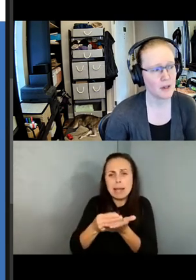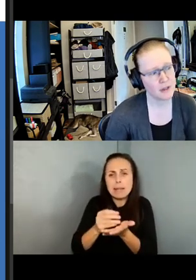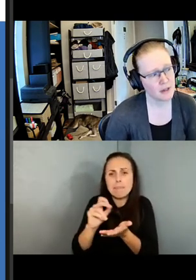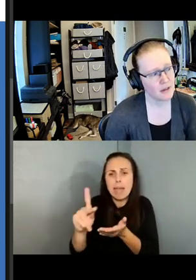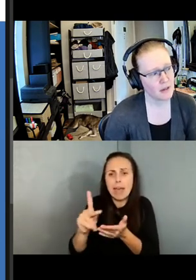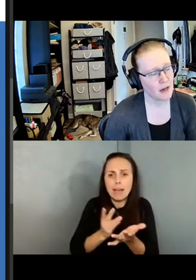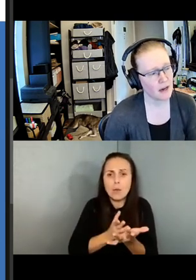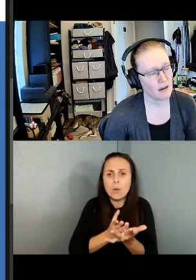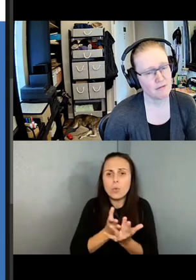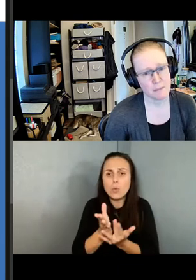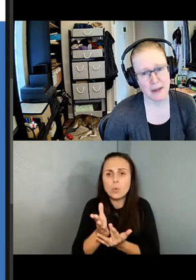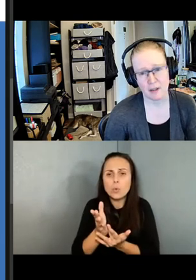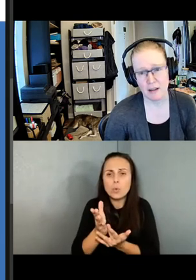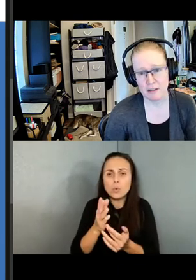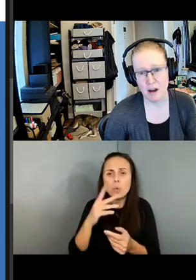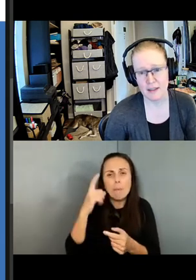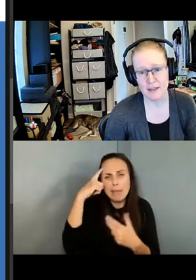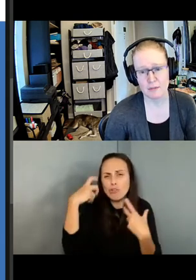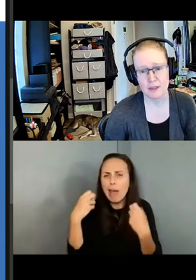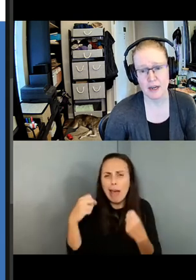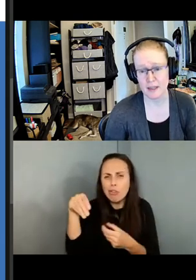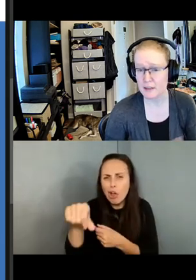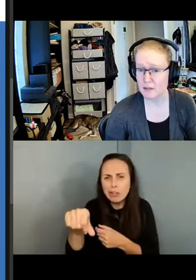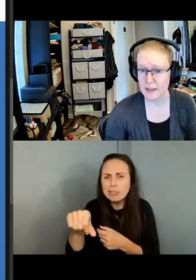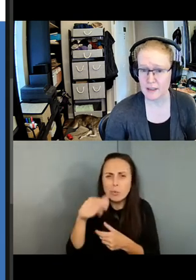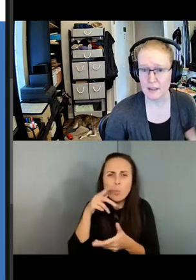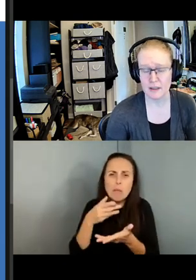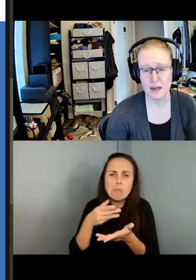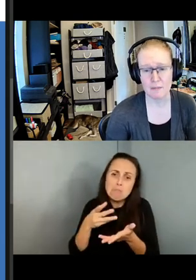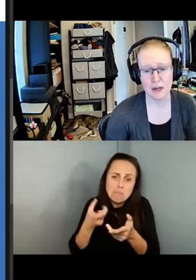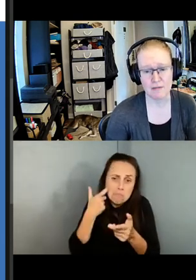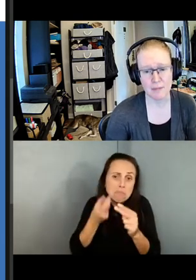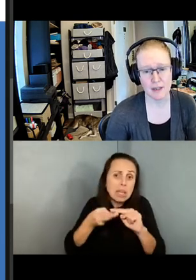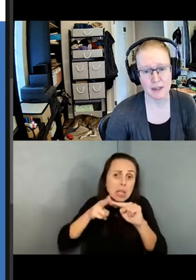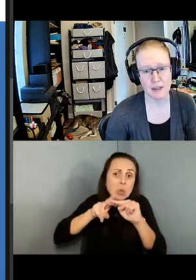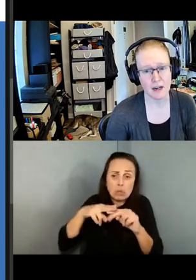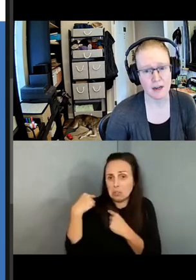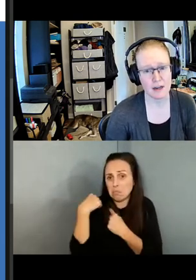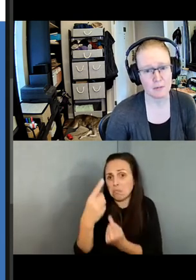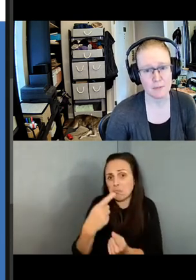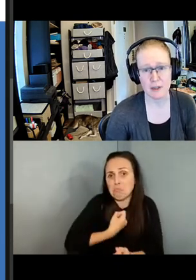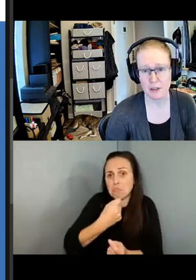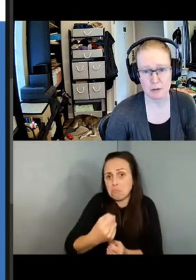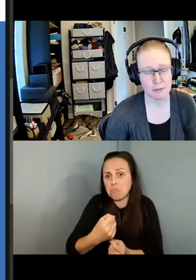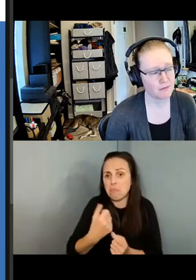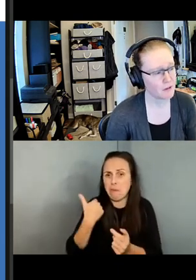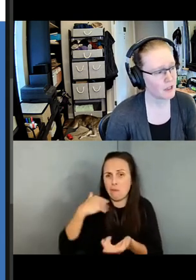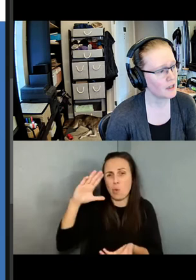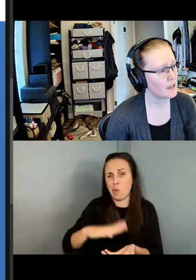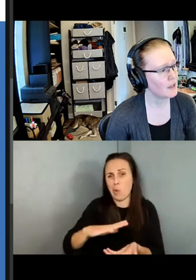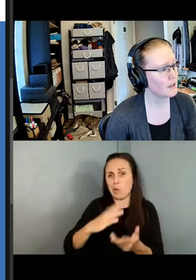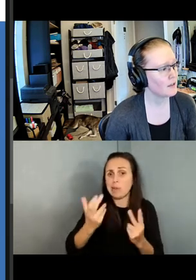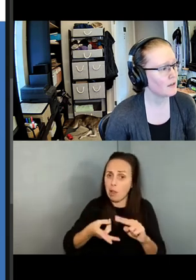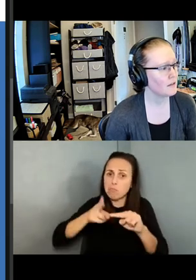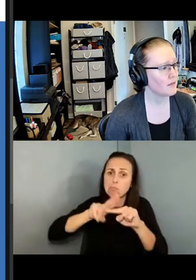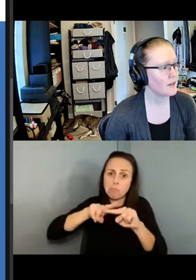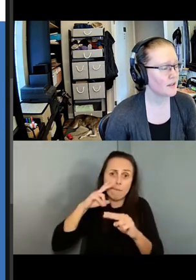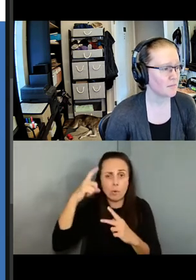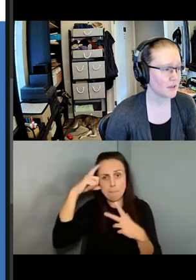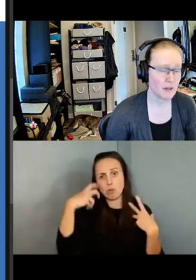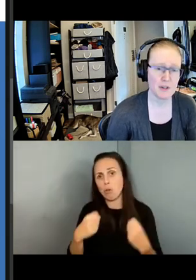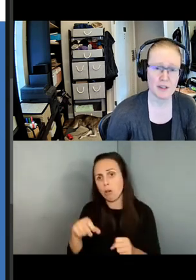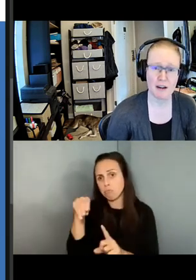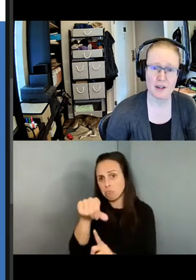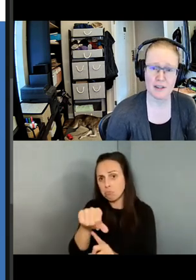through for mental health costs, which has increased in the time that I've been here. It was much lower before. There's